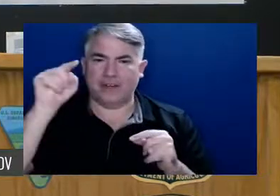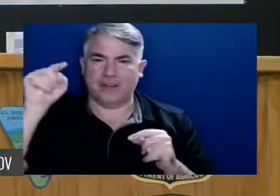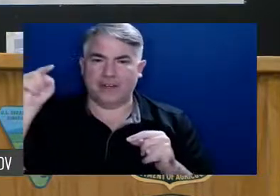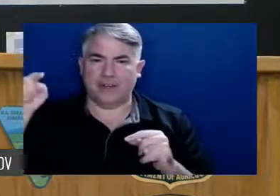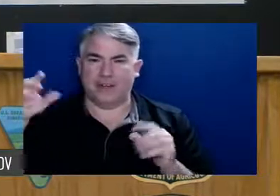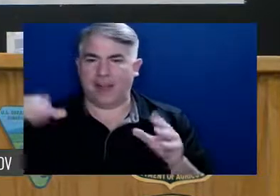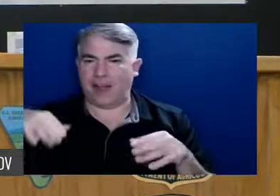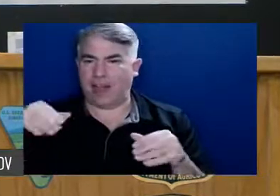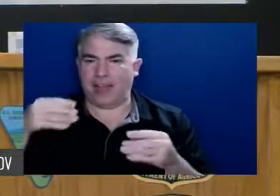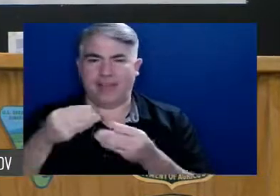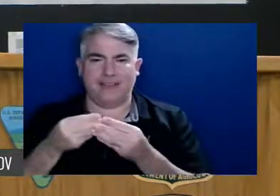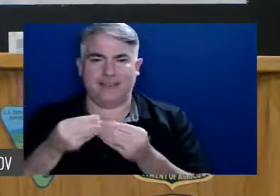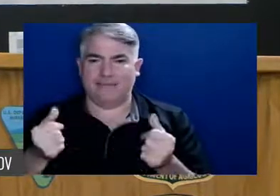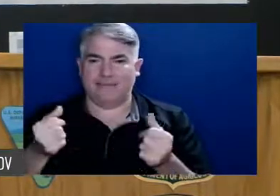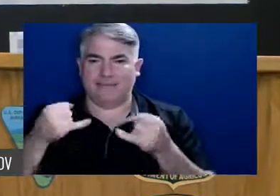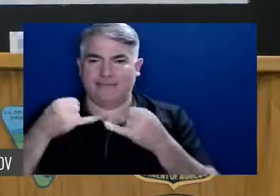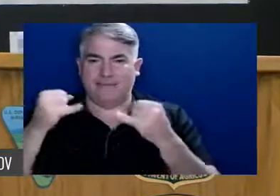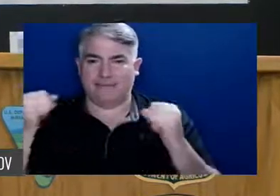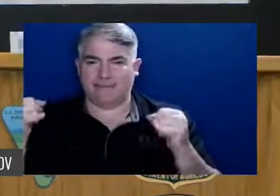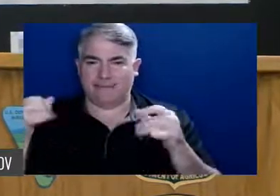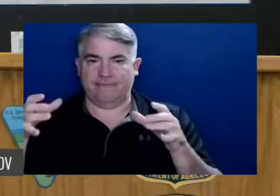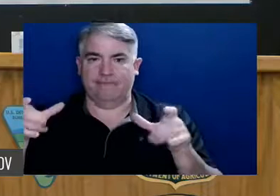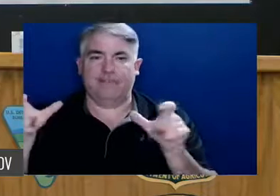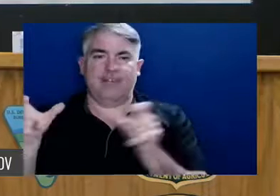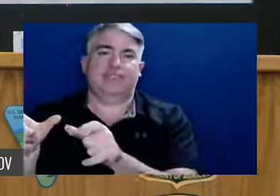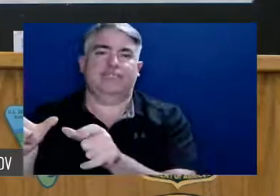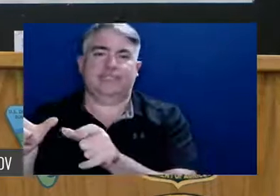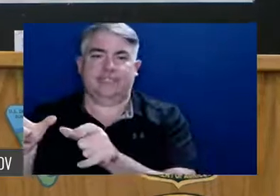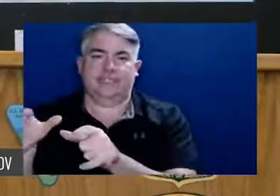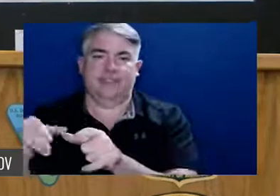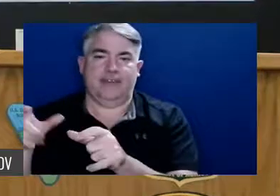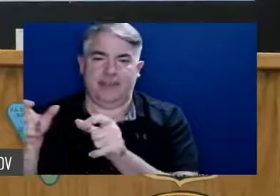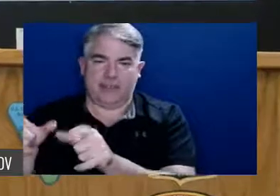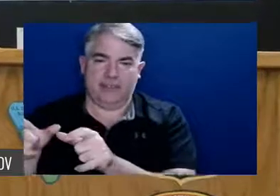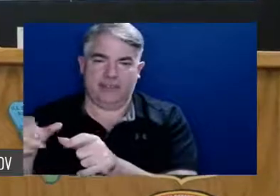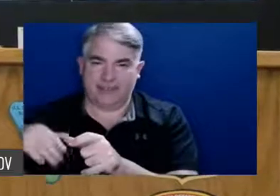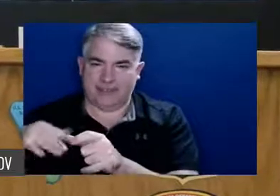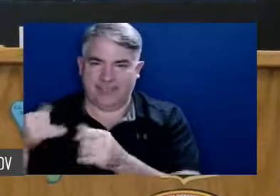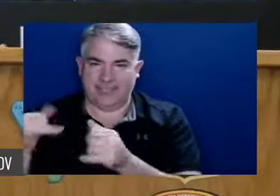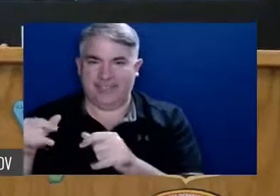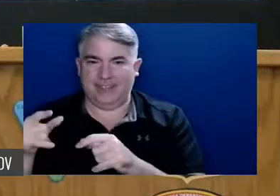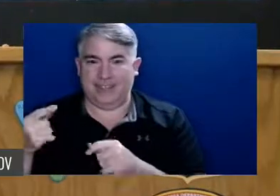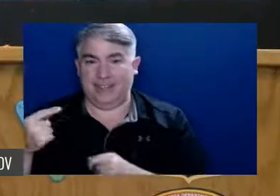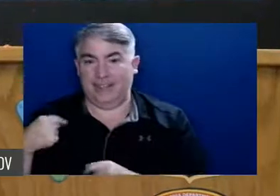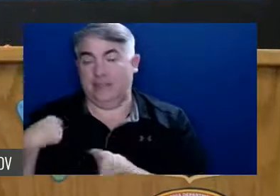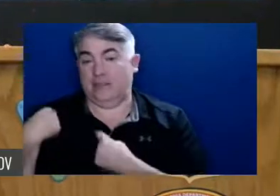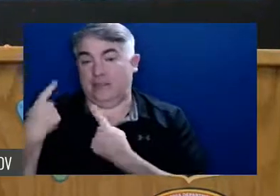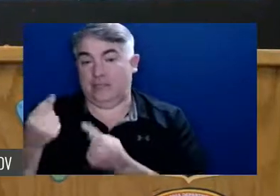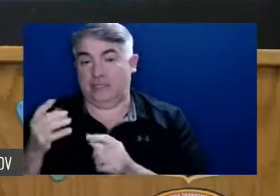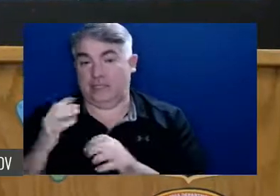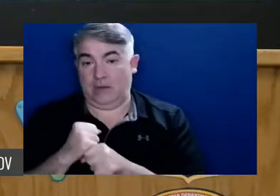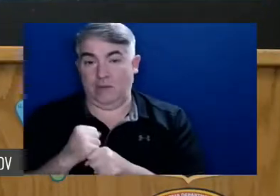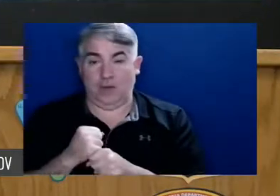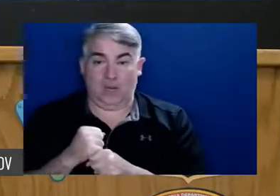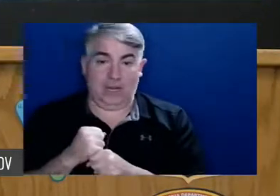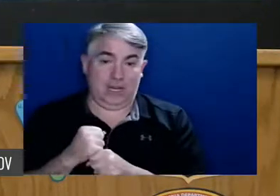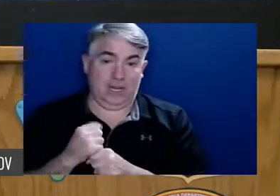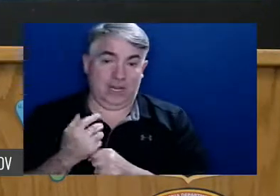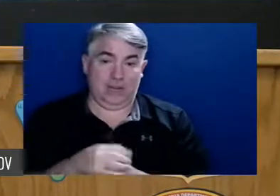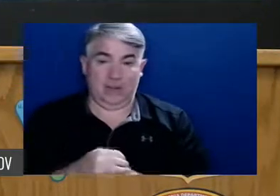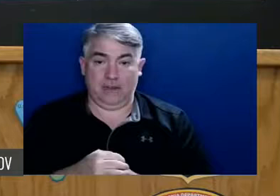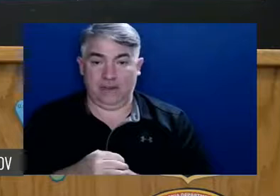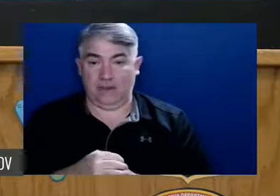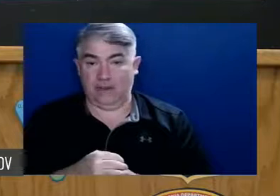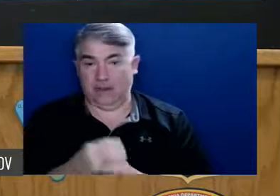subject to another high wind event. So just to summarize the areas of concerns for the West Zone, They're trying to keep the fire away